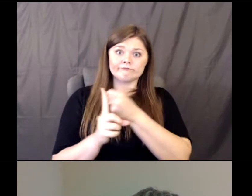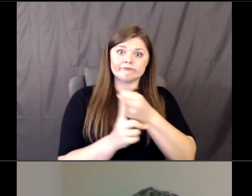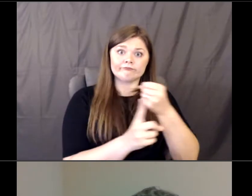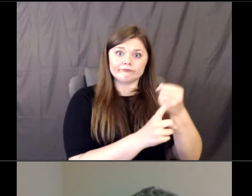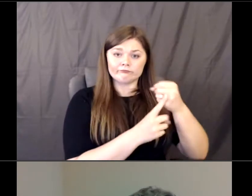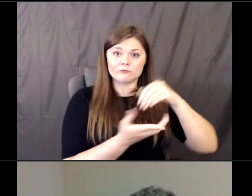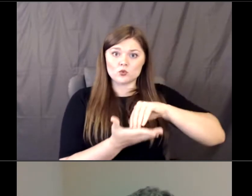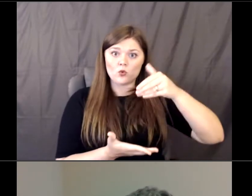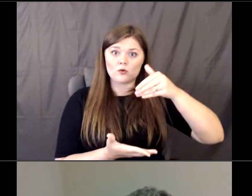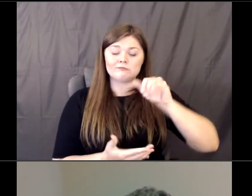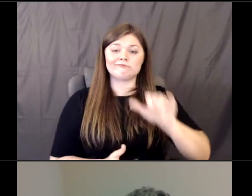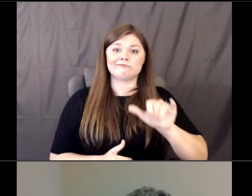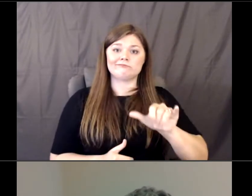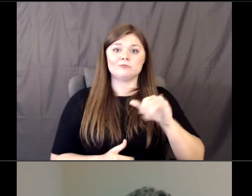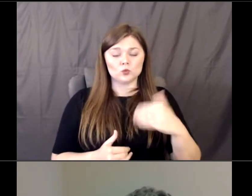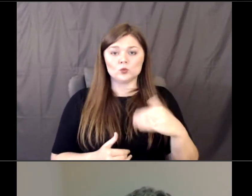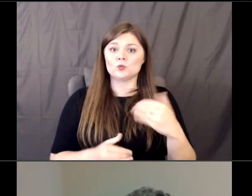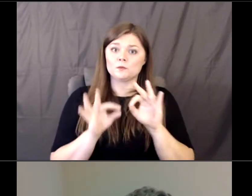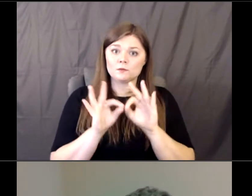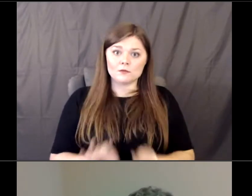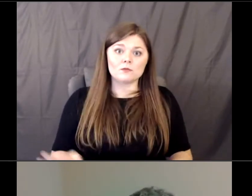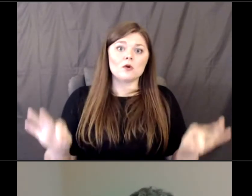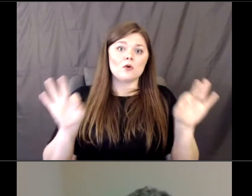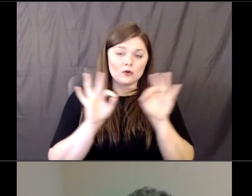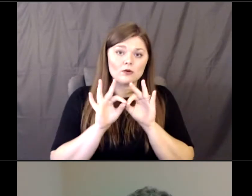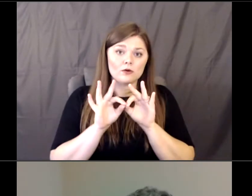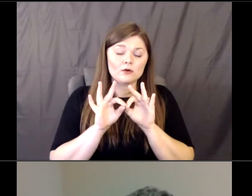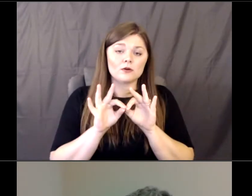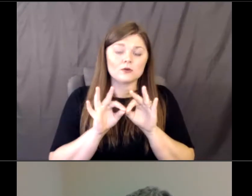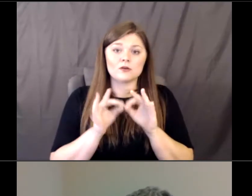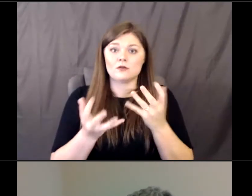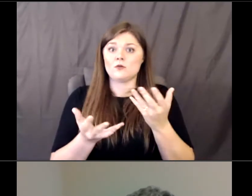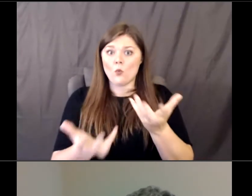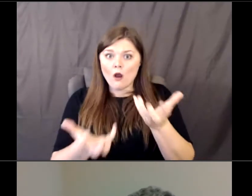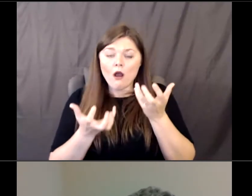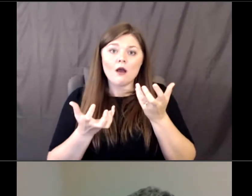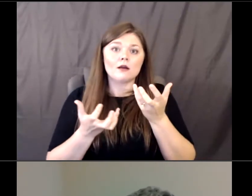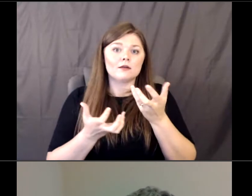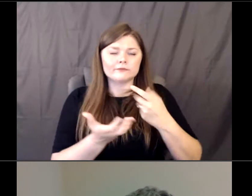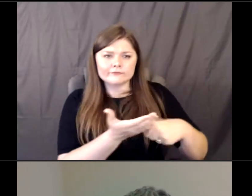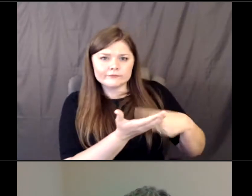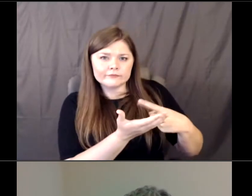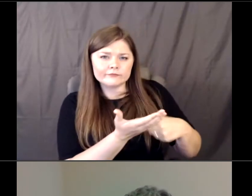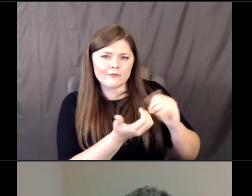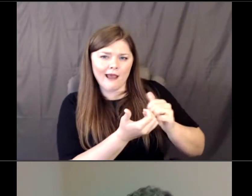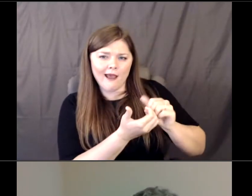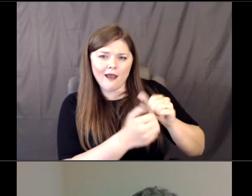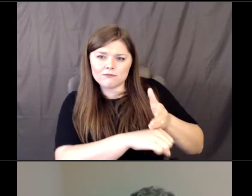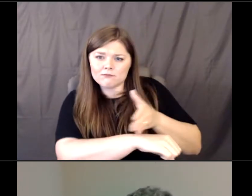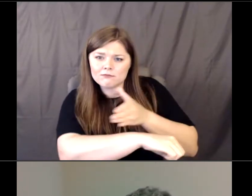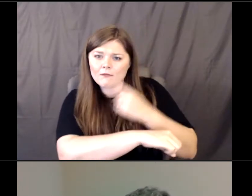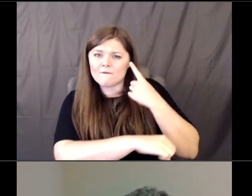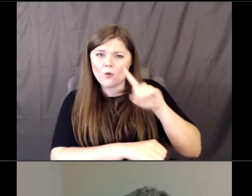was crucial to try to talk about what we could do better for this